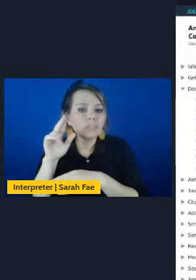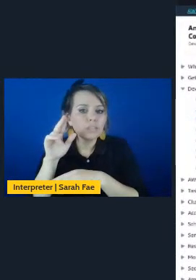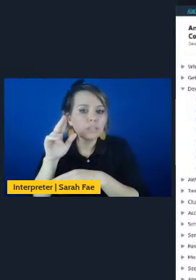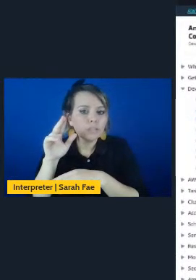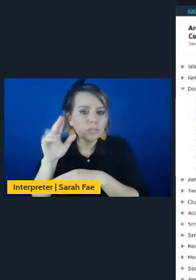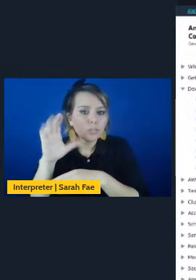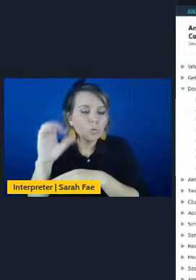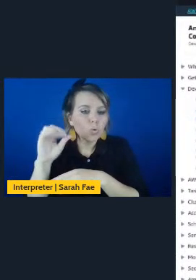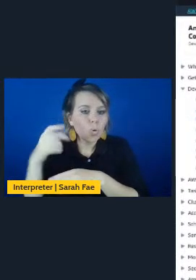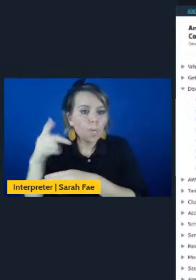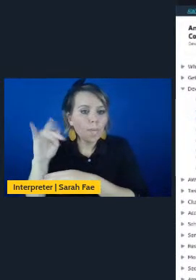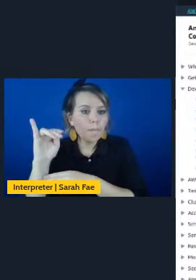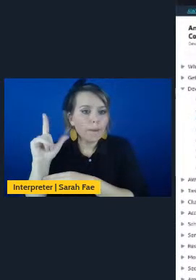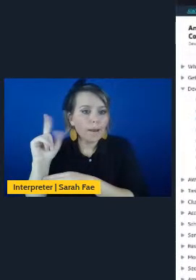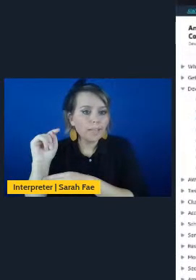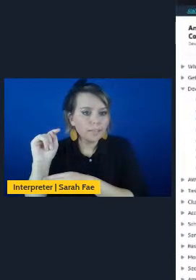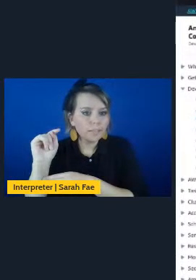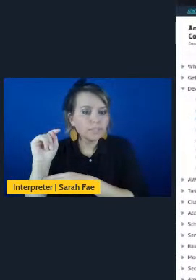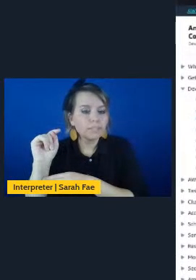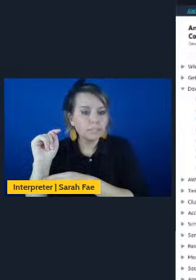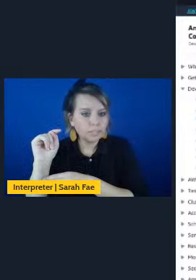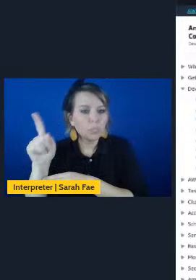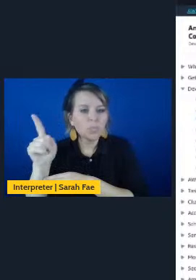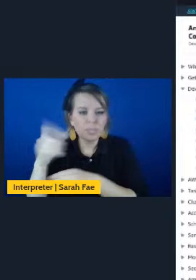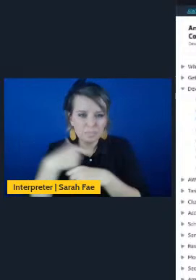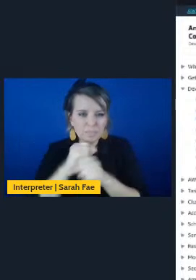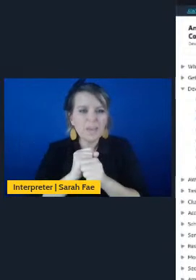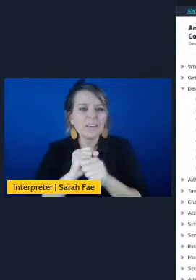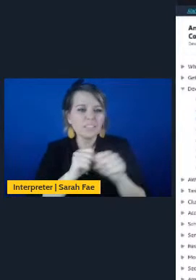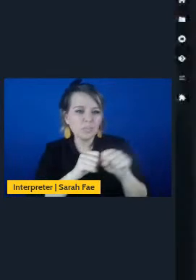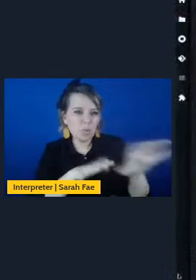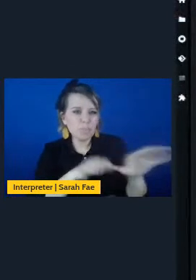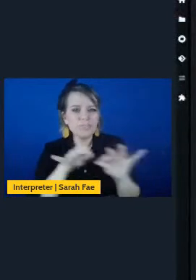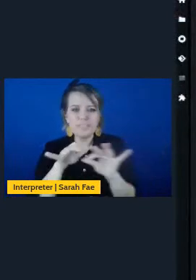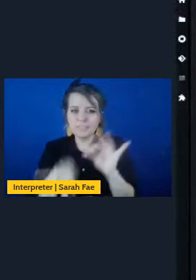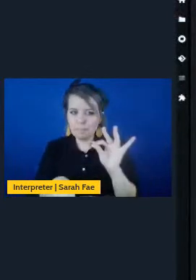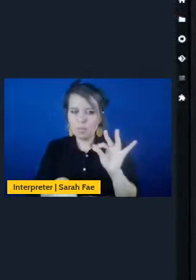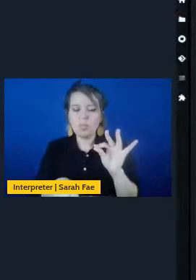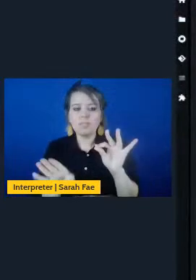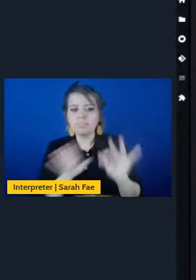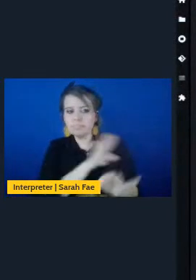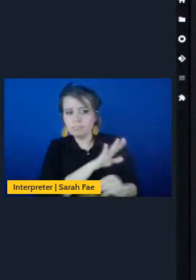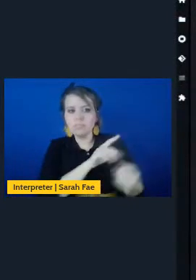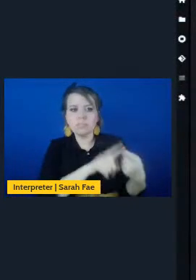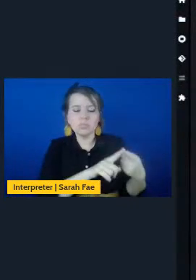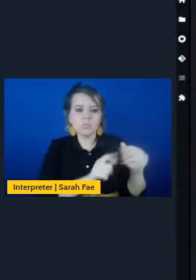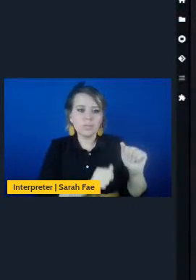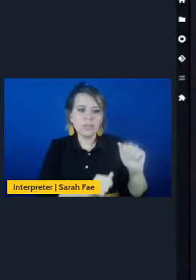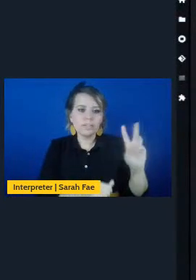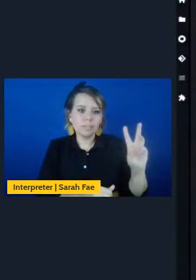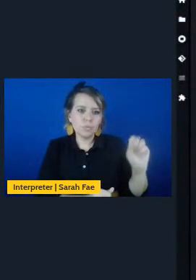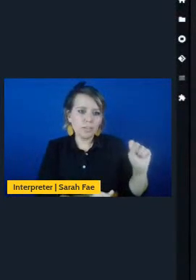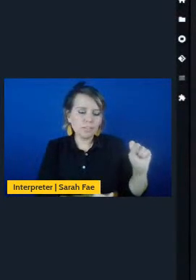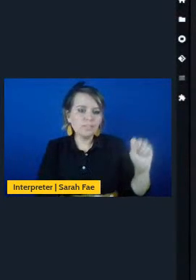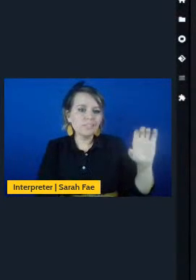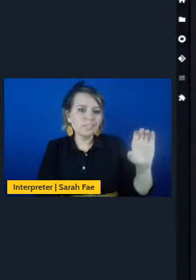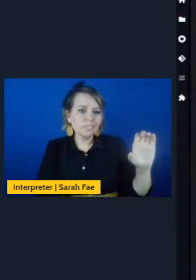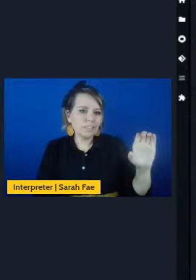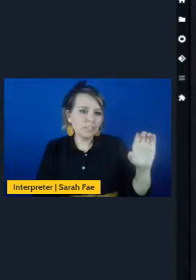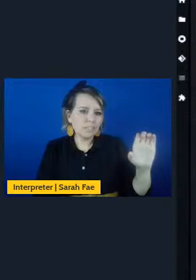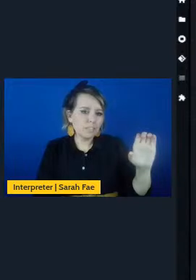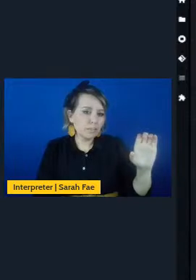will simplify the deployment to Amazon ECS. So another thing that we'll be